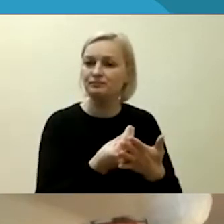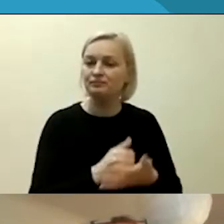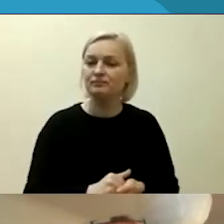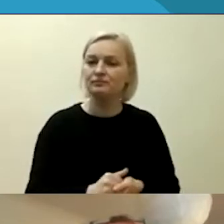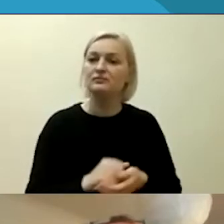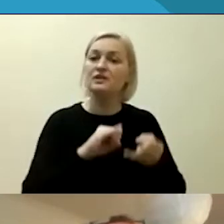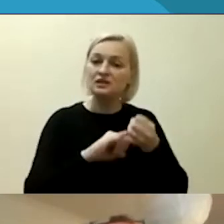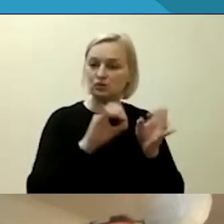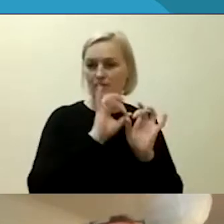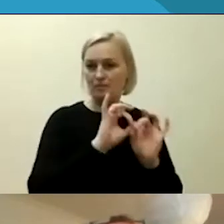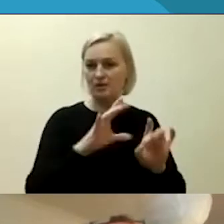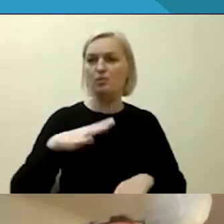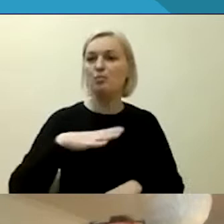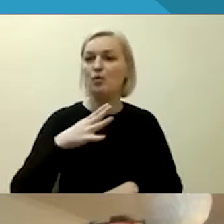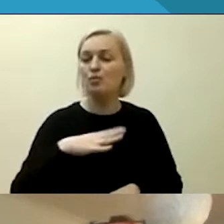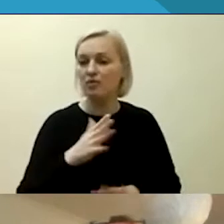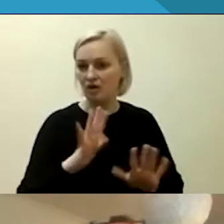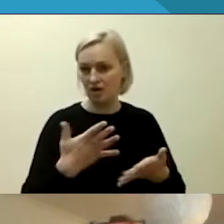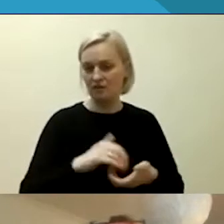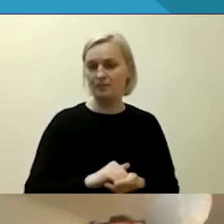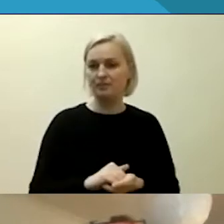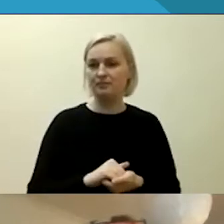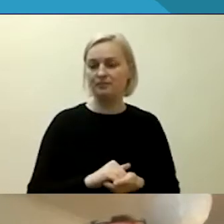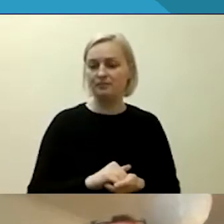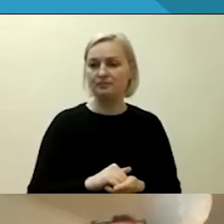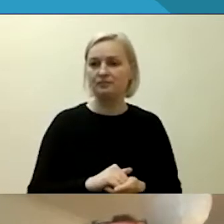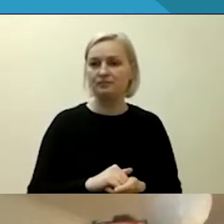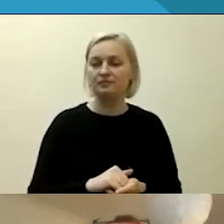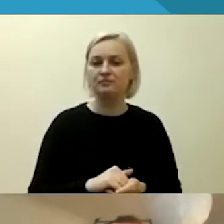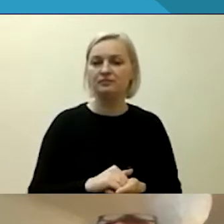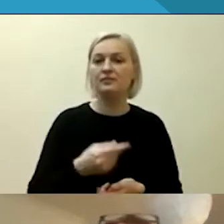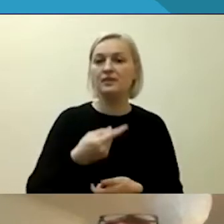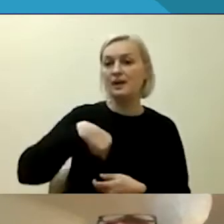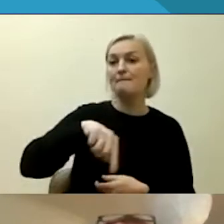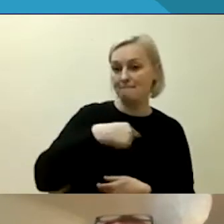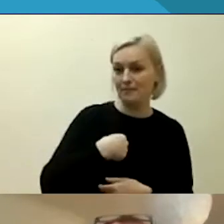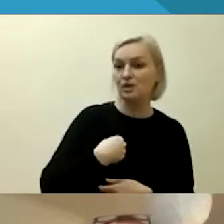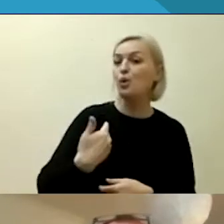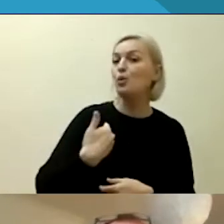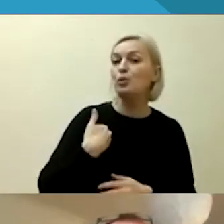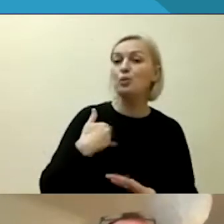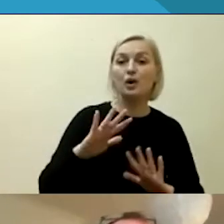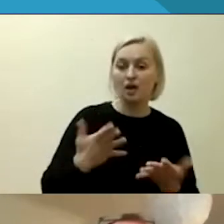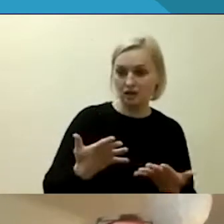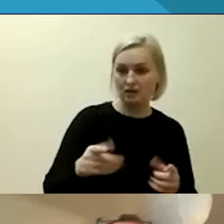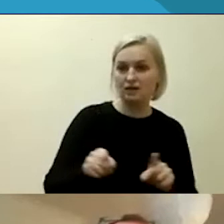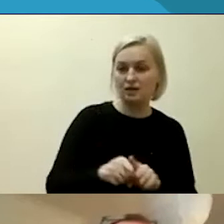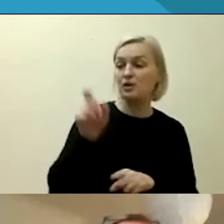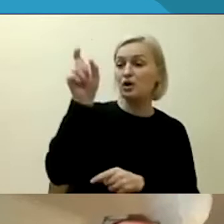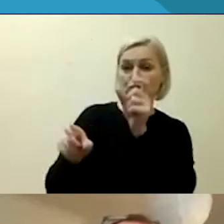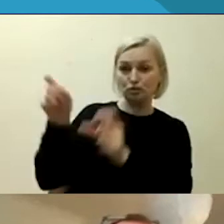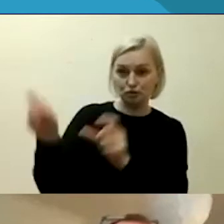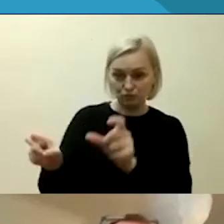be used, and people tell their stories in their own voice and be believed. The system